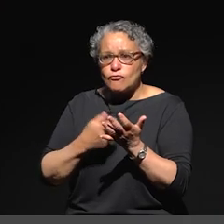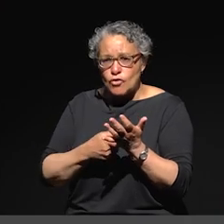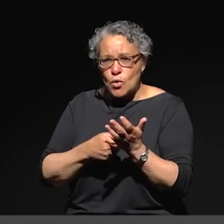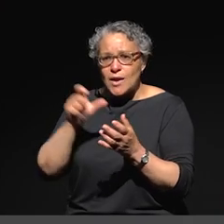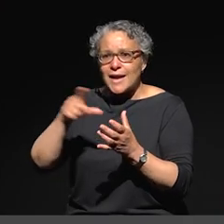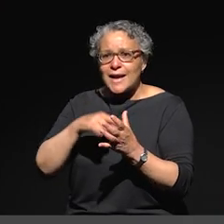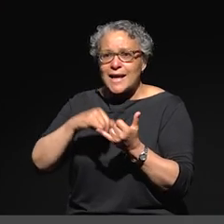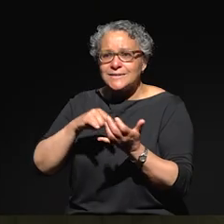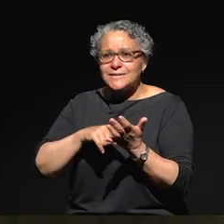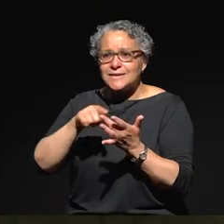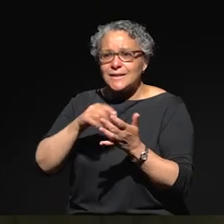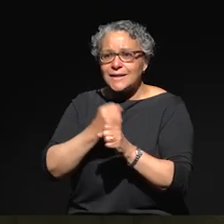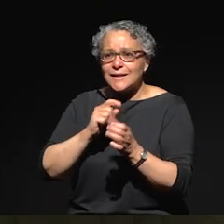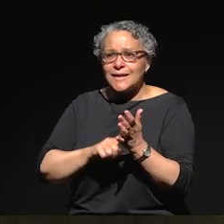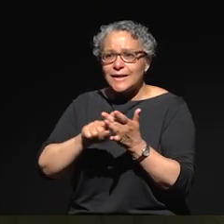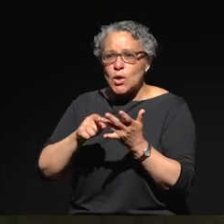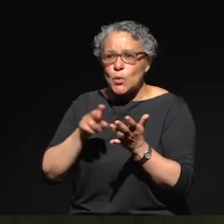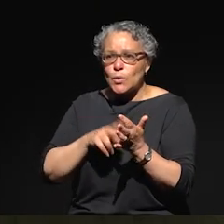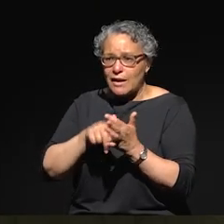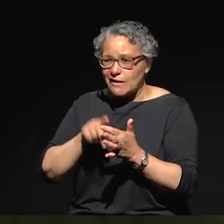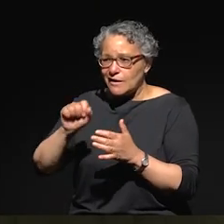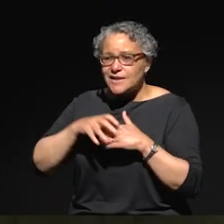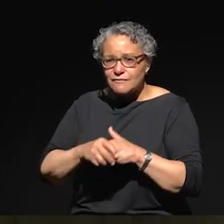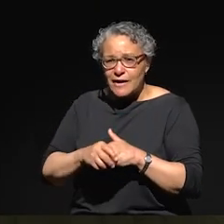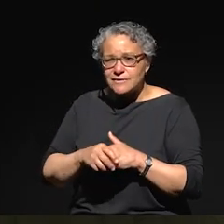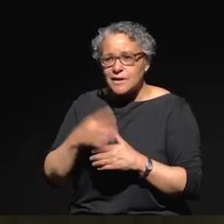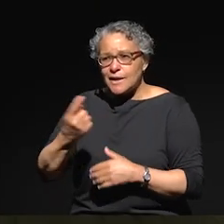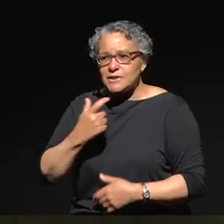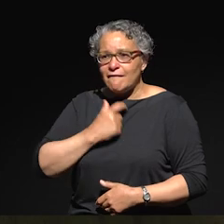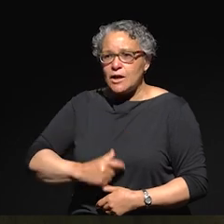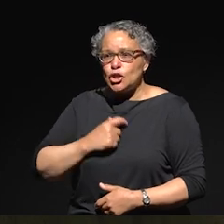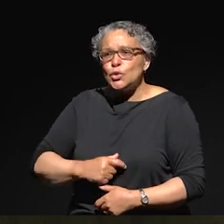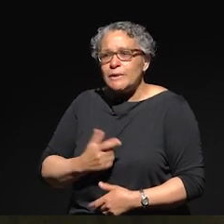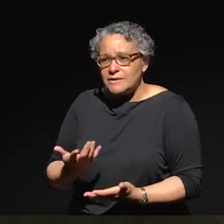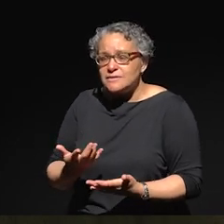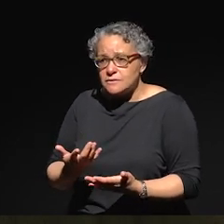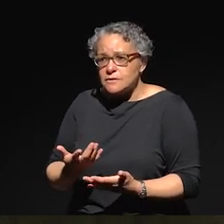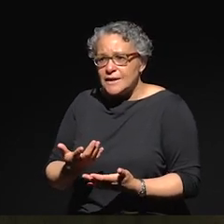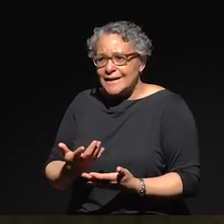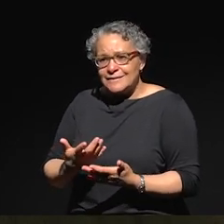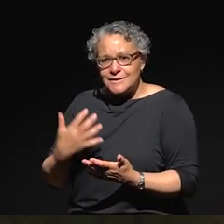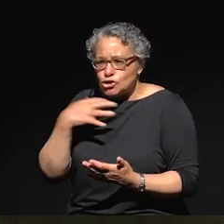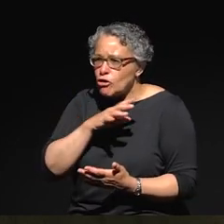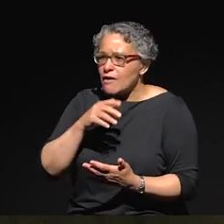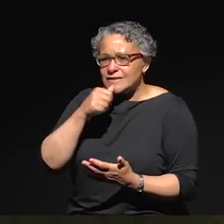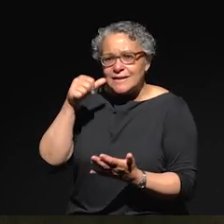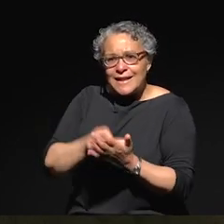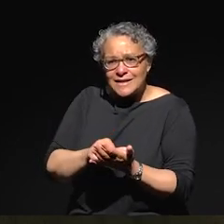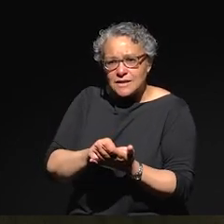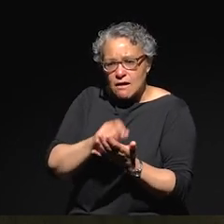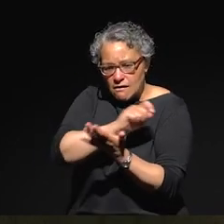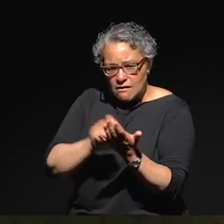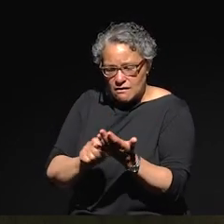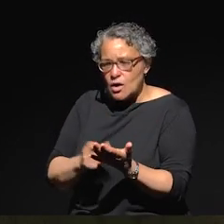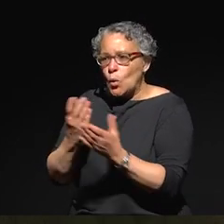intellectual exchange throughout these years. And And it's a fascinating letter. I don't want to get into it too much